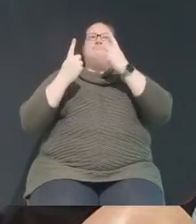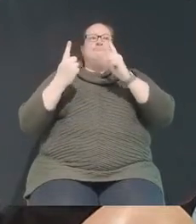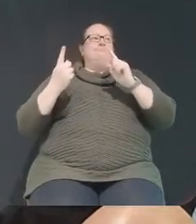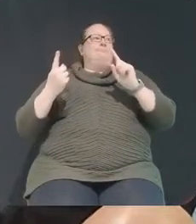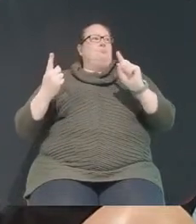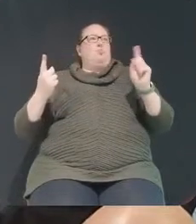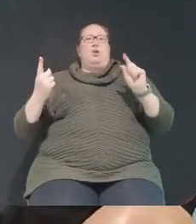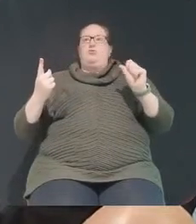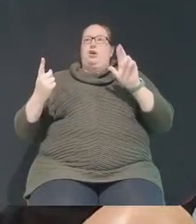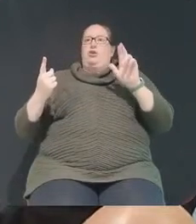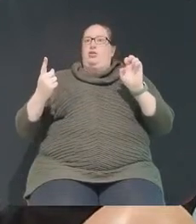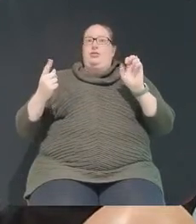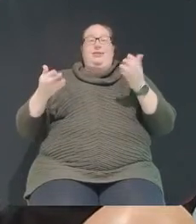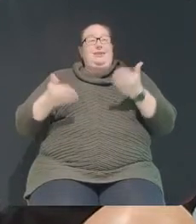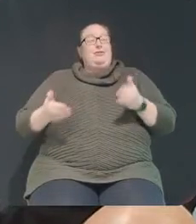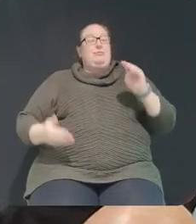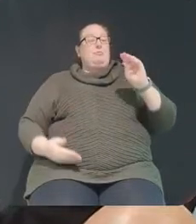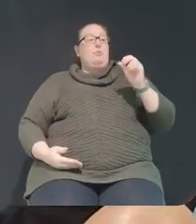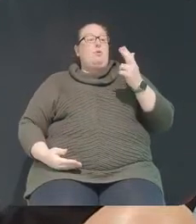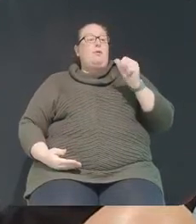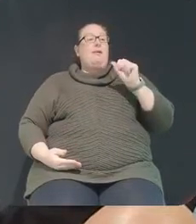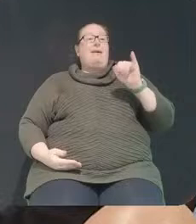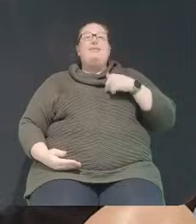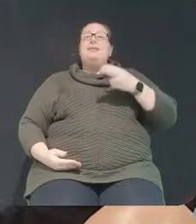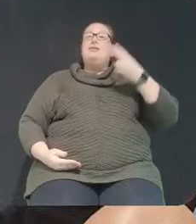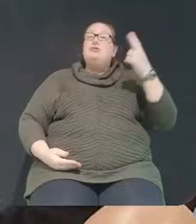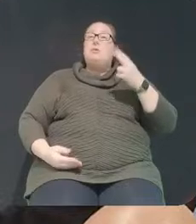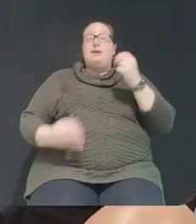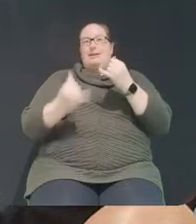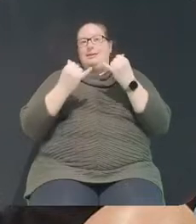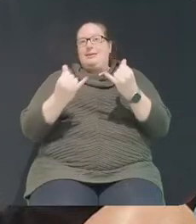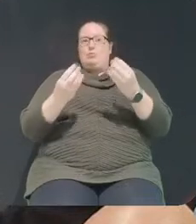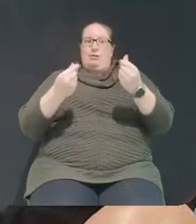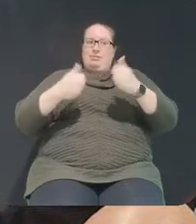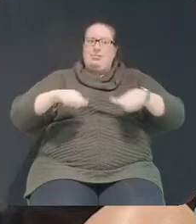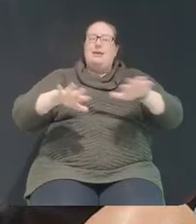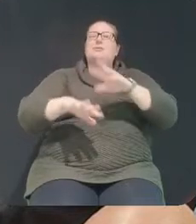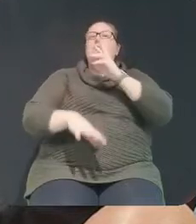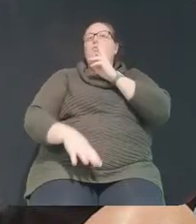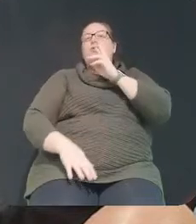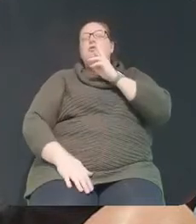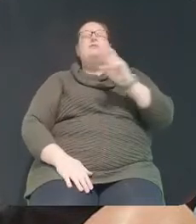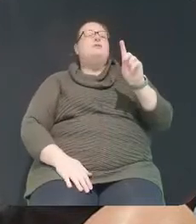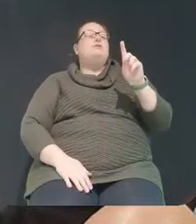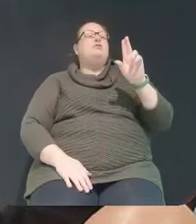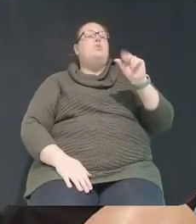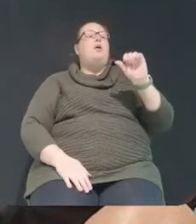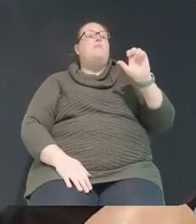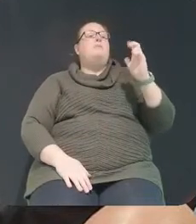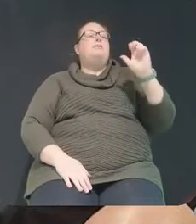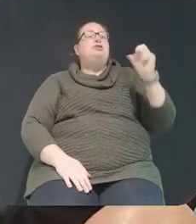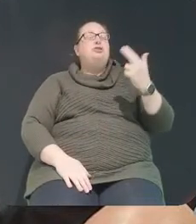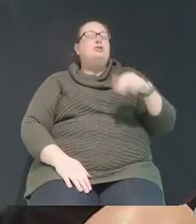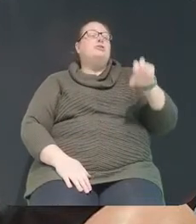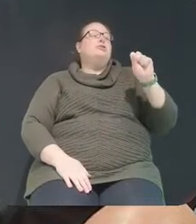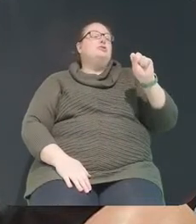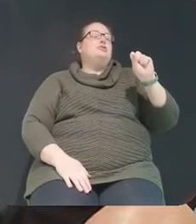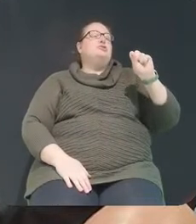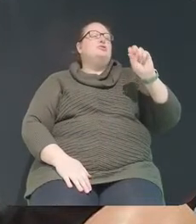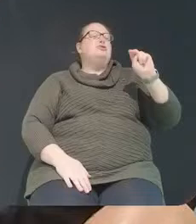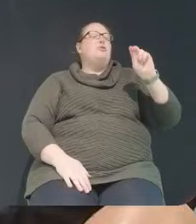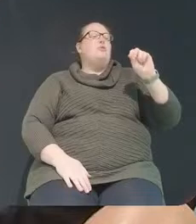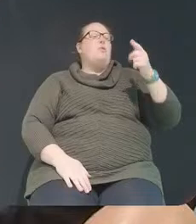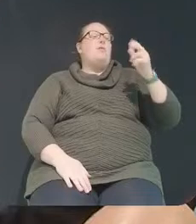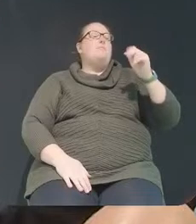And here at MOHAI, we are on the historic and contemporary lands and waters of the Duwamish, Suquamish, Muckleshoot, and